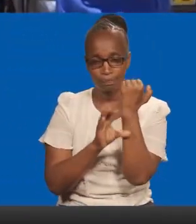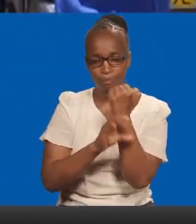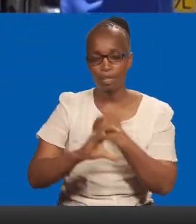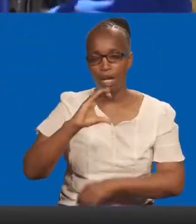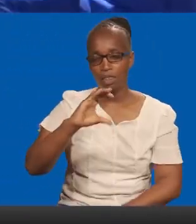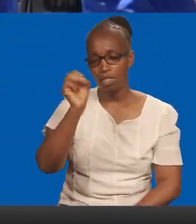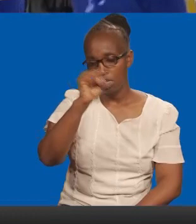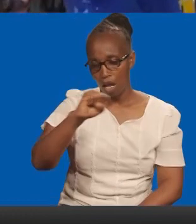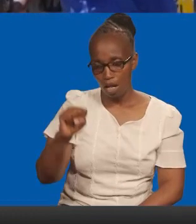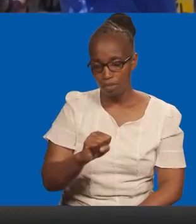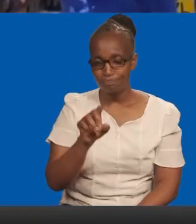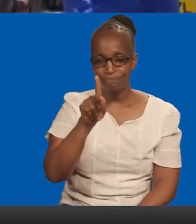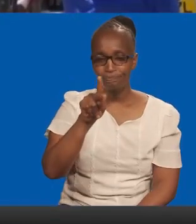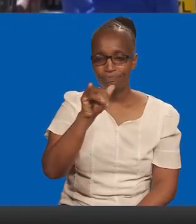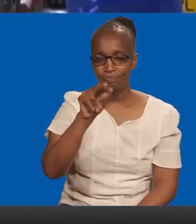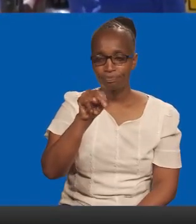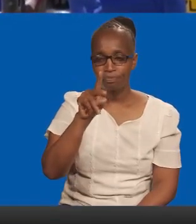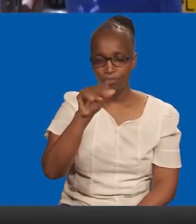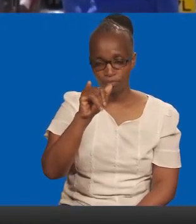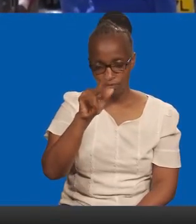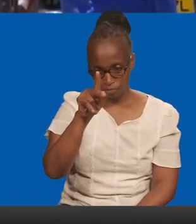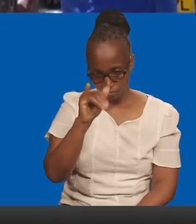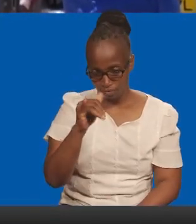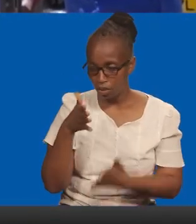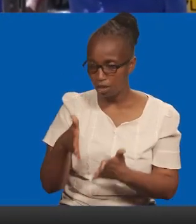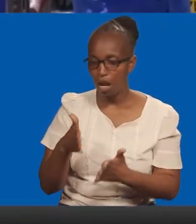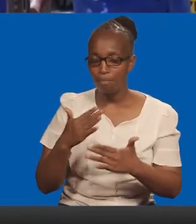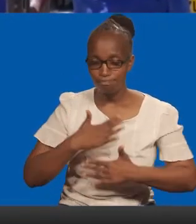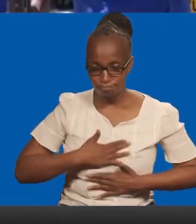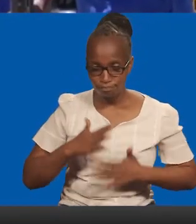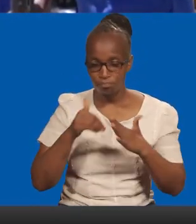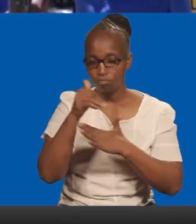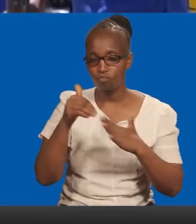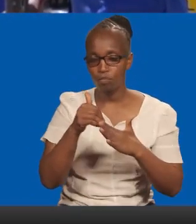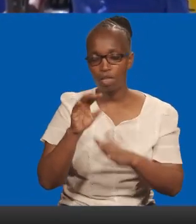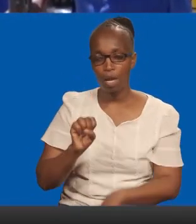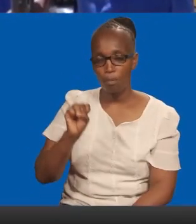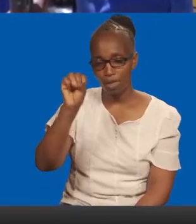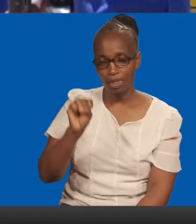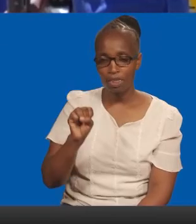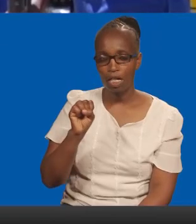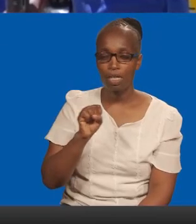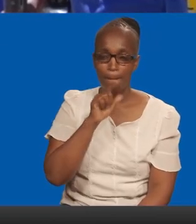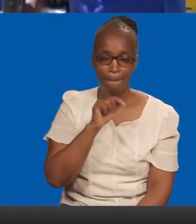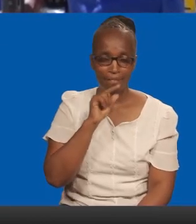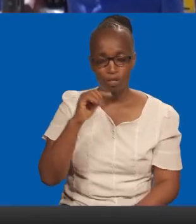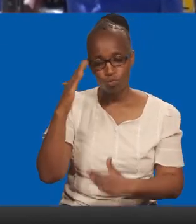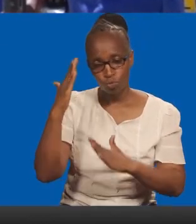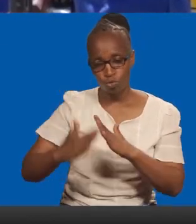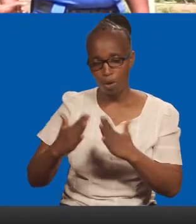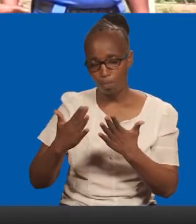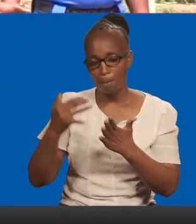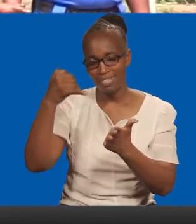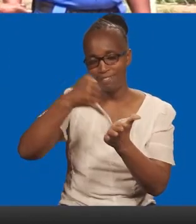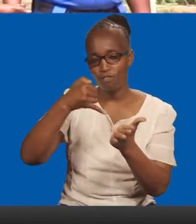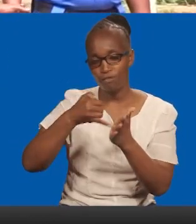Waziri wa usalama wa ndani Profesa Kidhure Kindiki sasa amewataka wanasiasa kutojihusisha na vita hivyo na